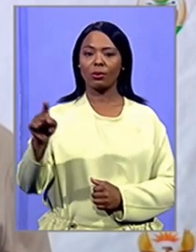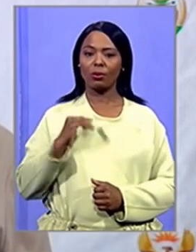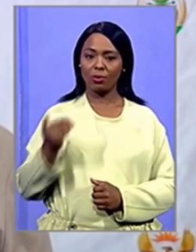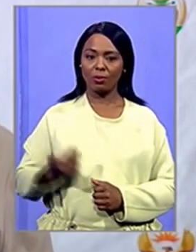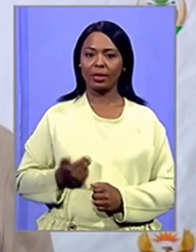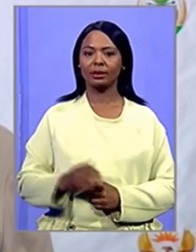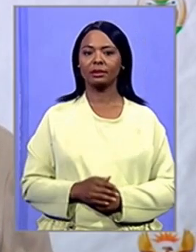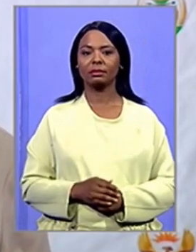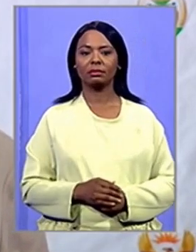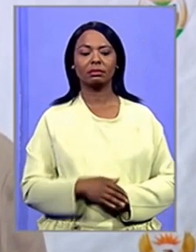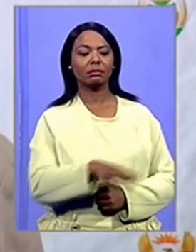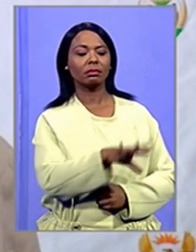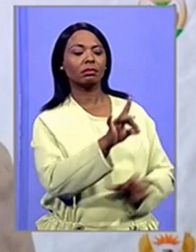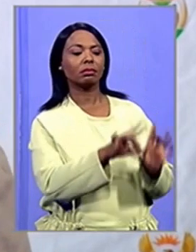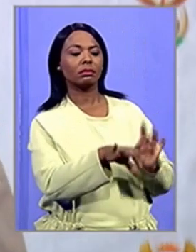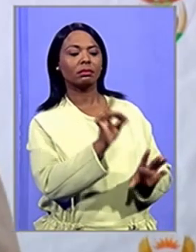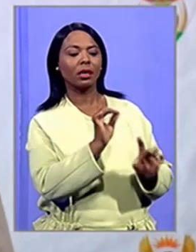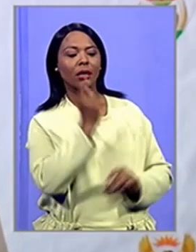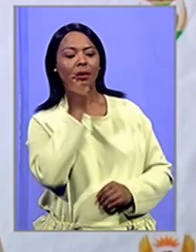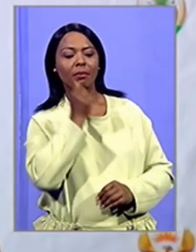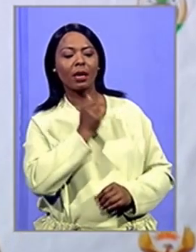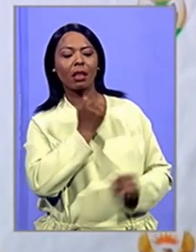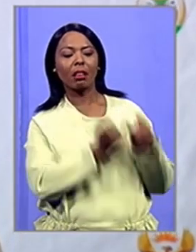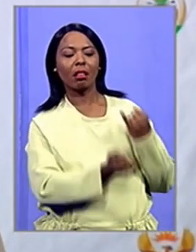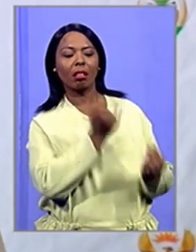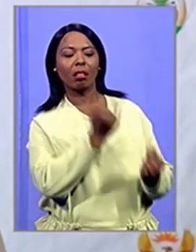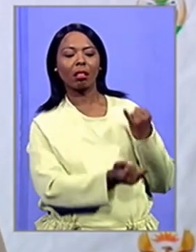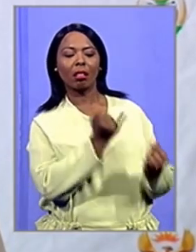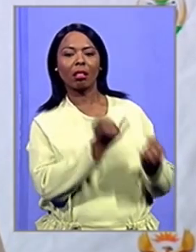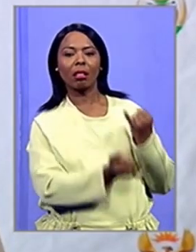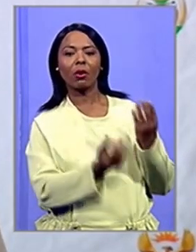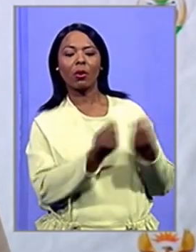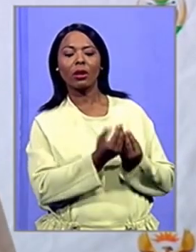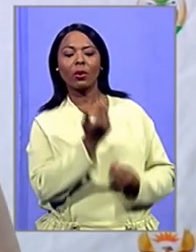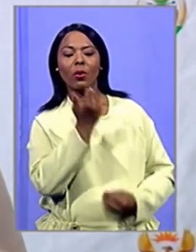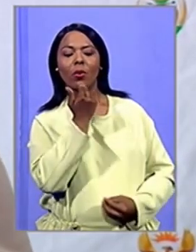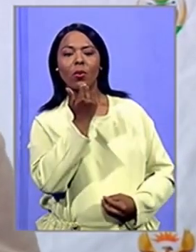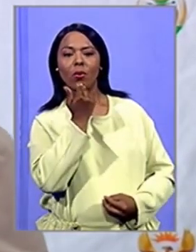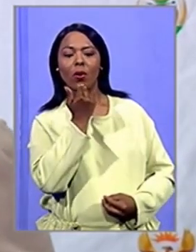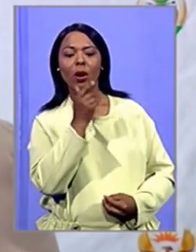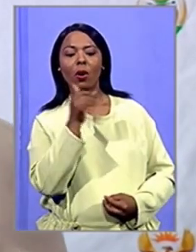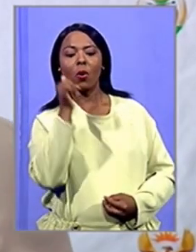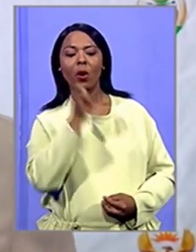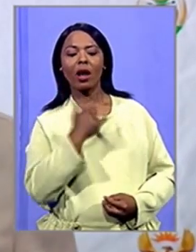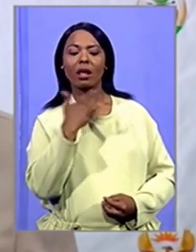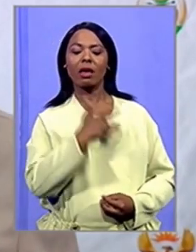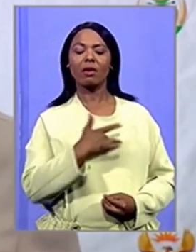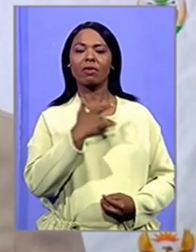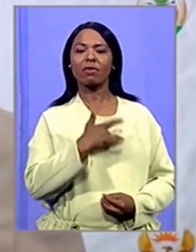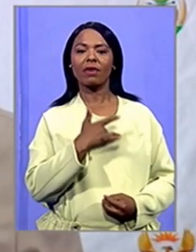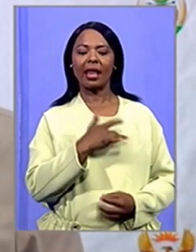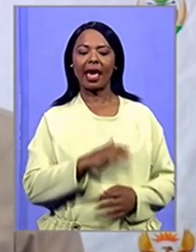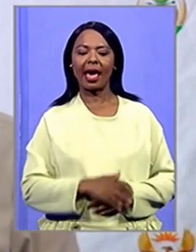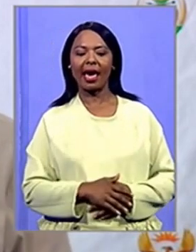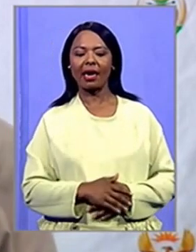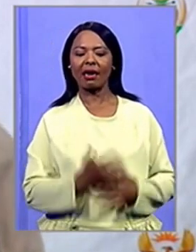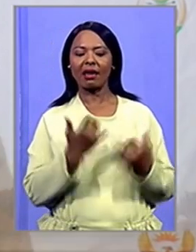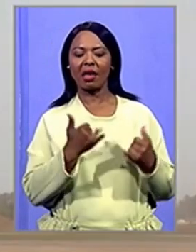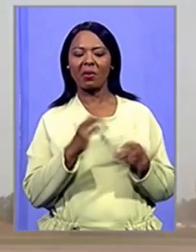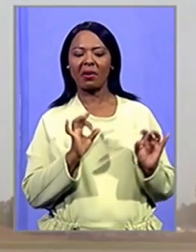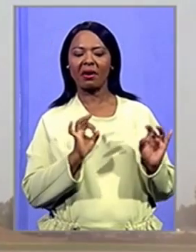selecting young men and choosing who you are going to sleep with, and when they feel they are invited, you kick back and you say you are